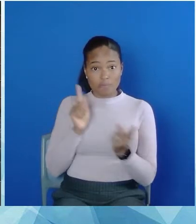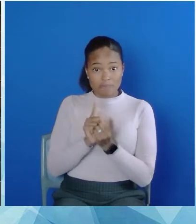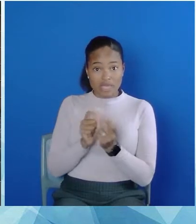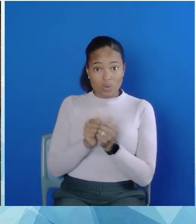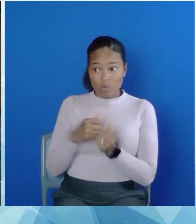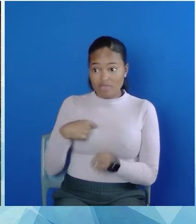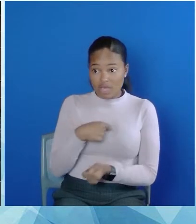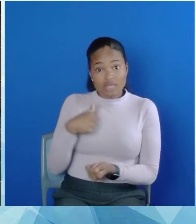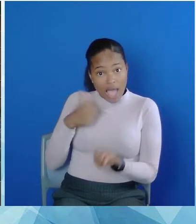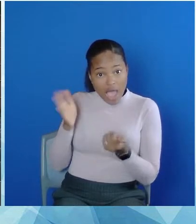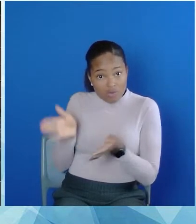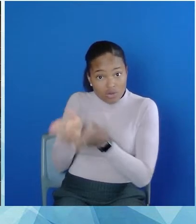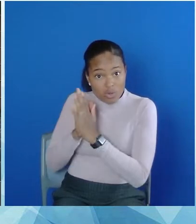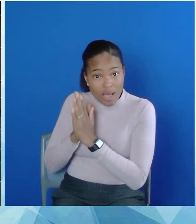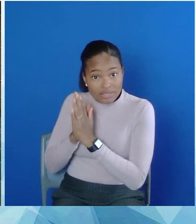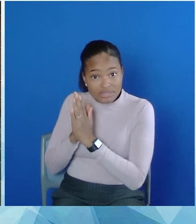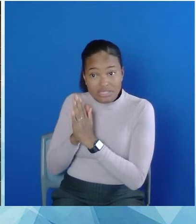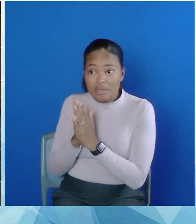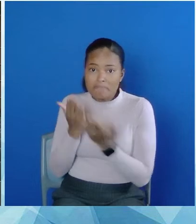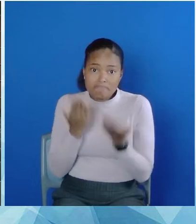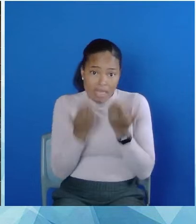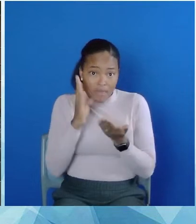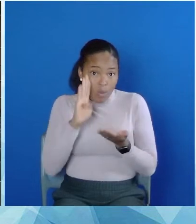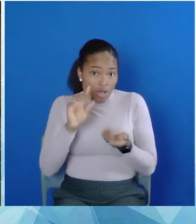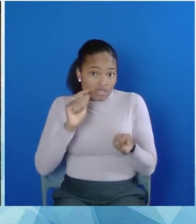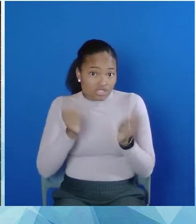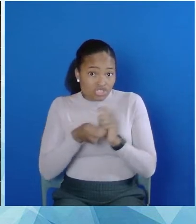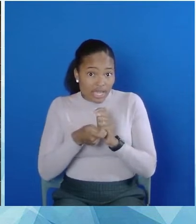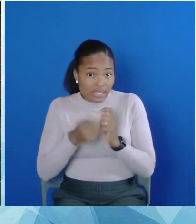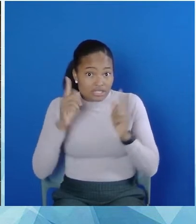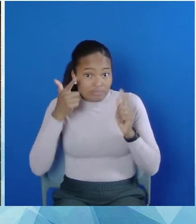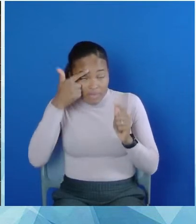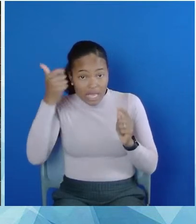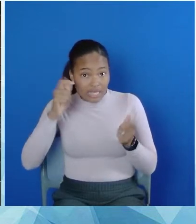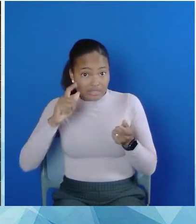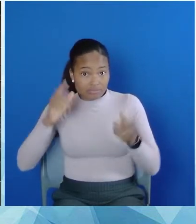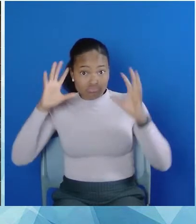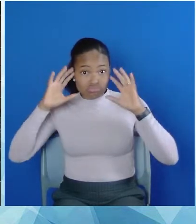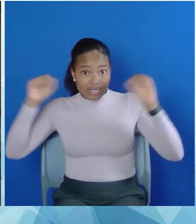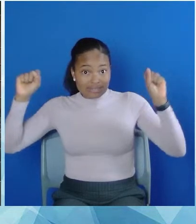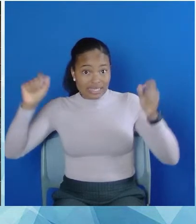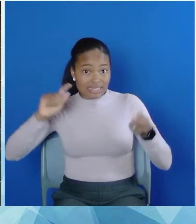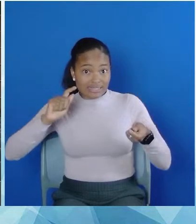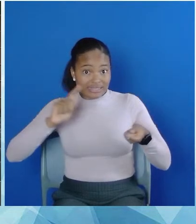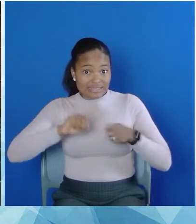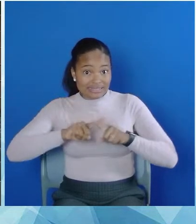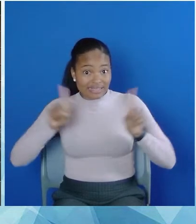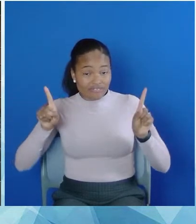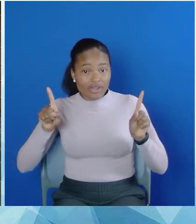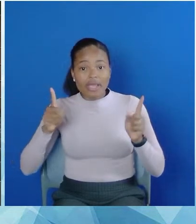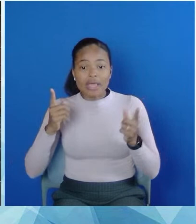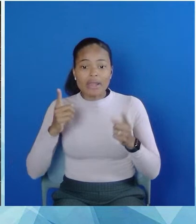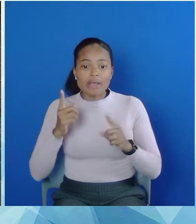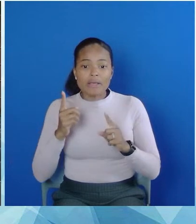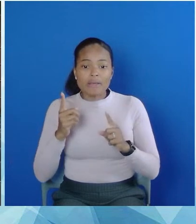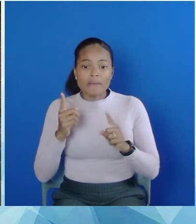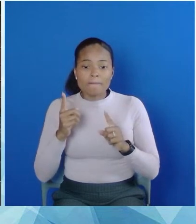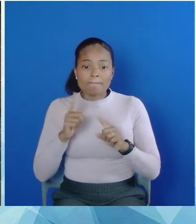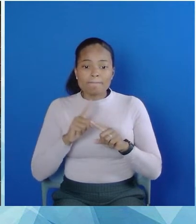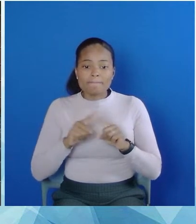will change now that the president has changed, but these actions are completely unacceptable from this board and from this